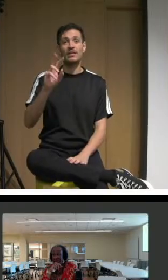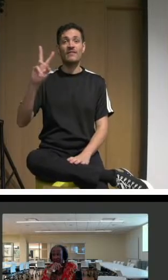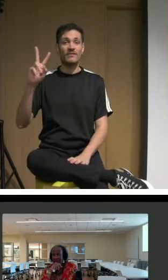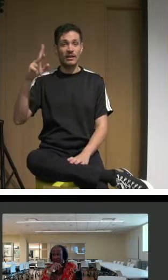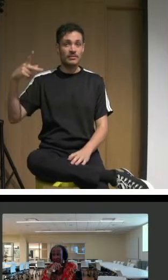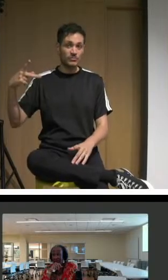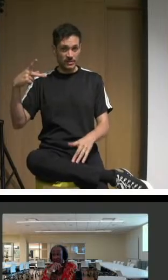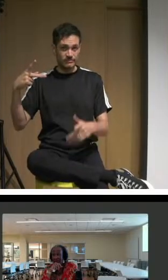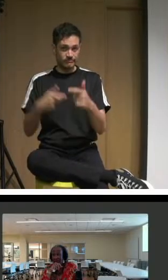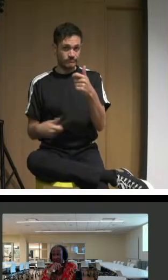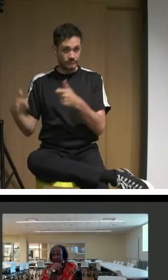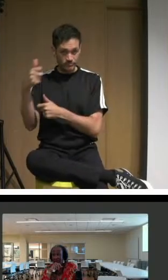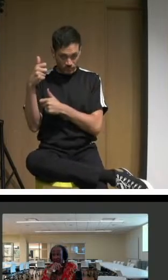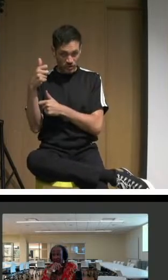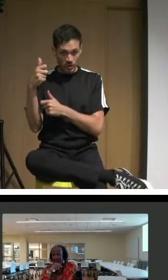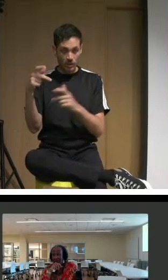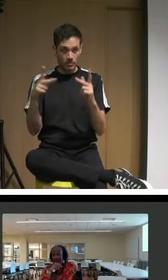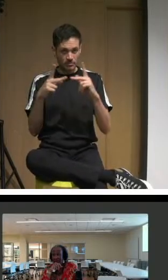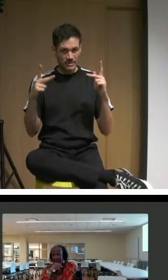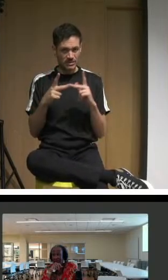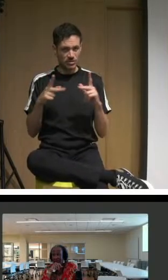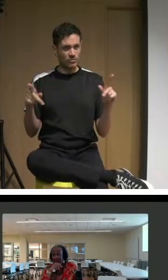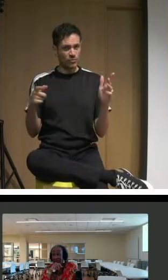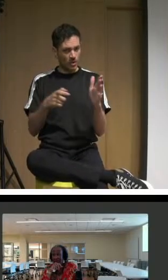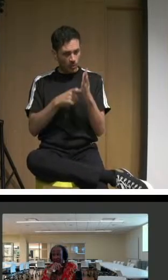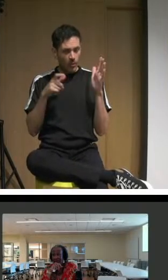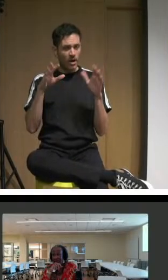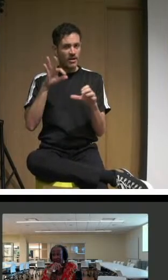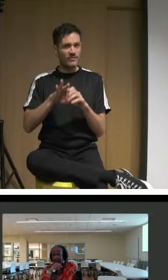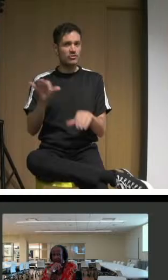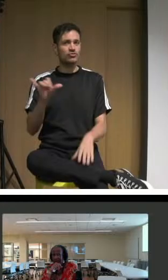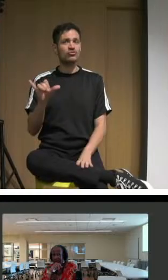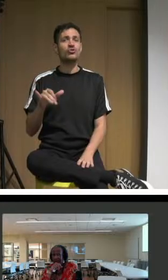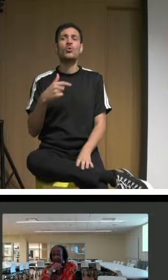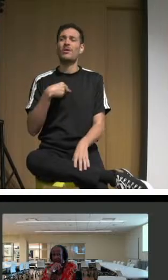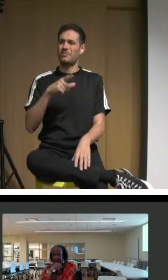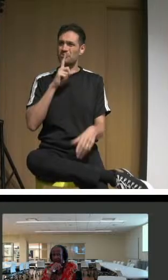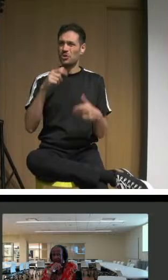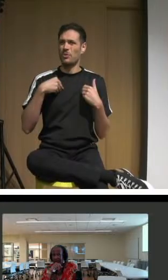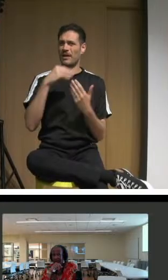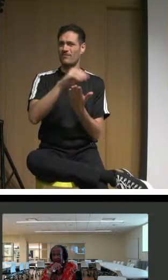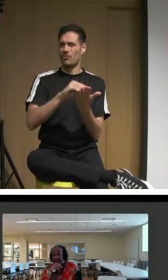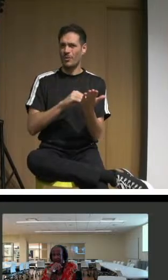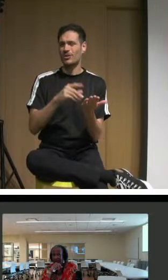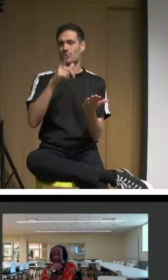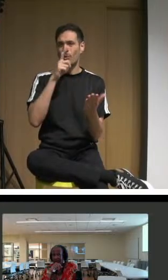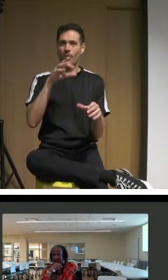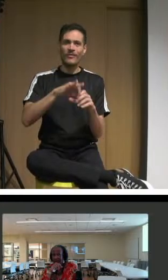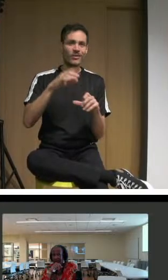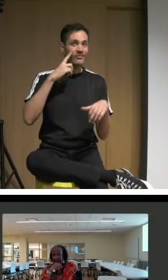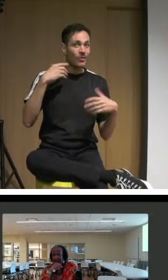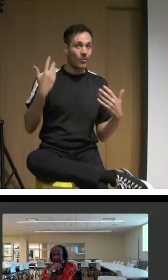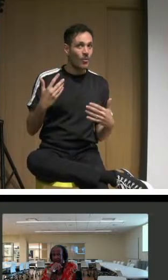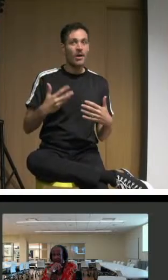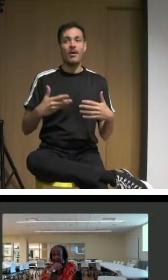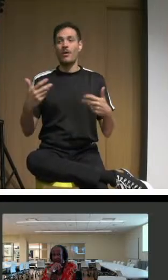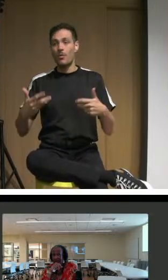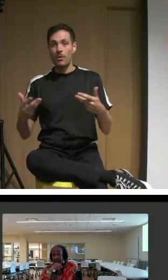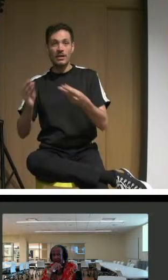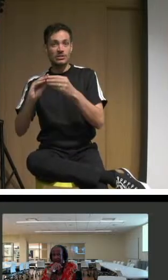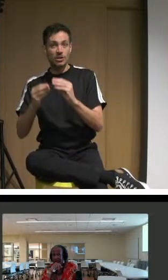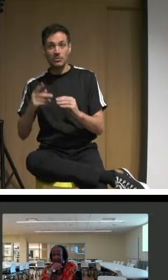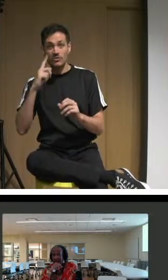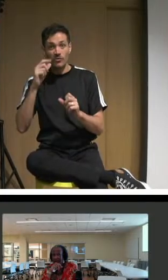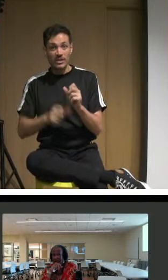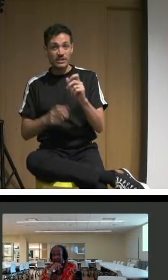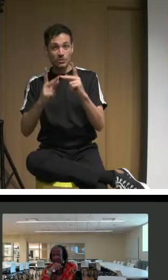same circumstances? And if that's the case, I'm sure, surely we have the records that indicate who voted for what and what the numbers were for each position. So we could always